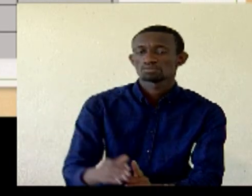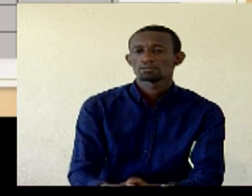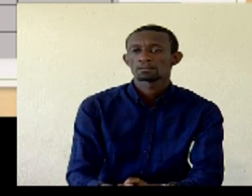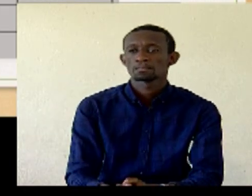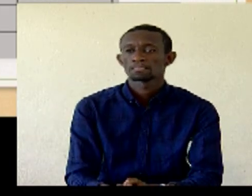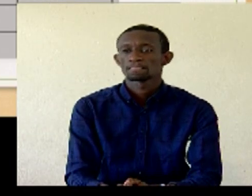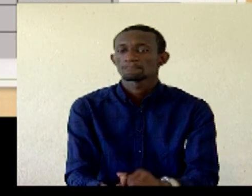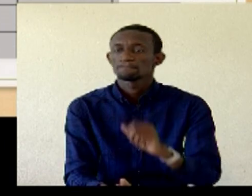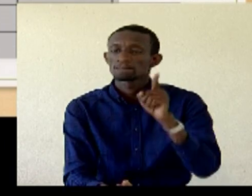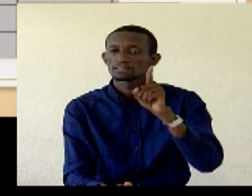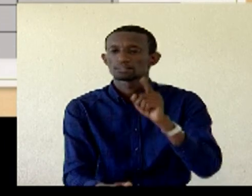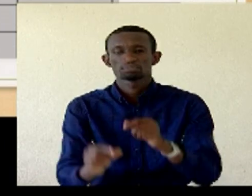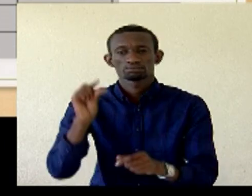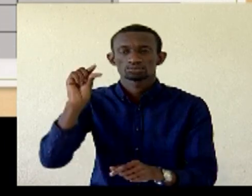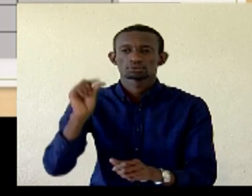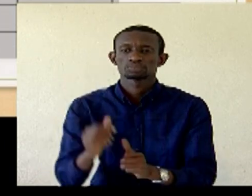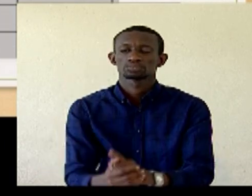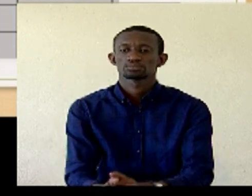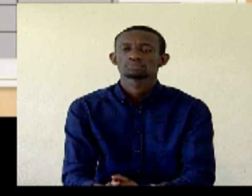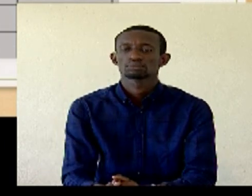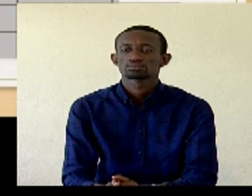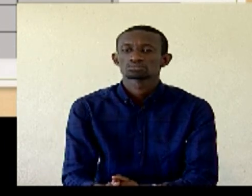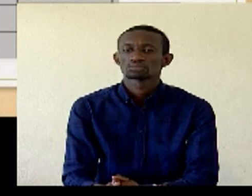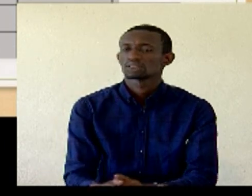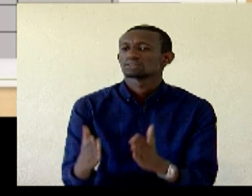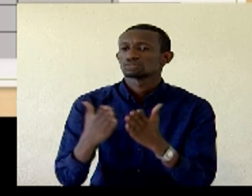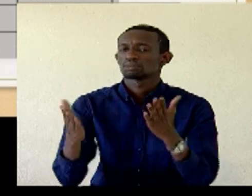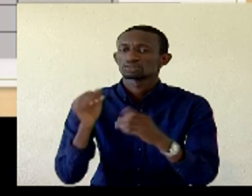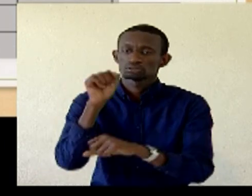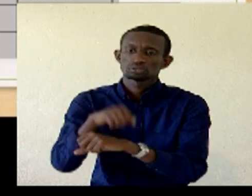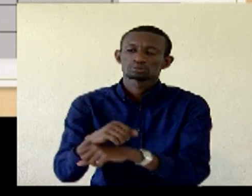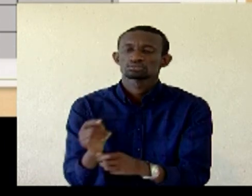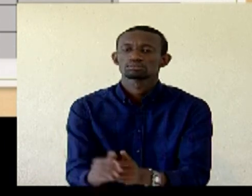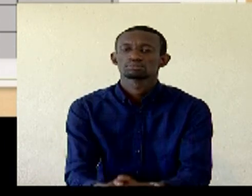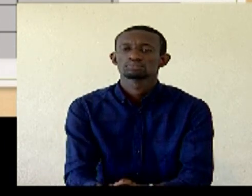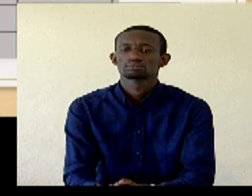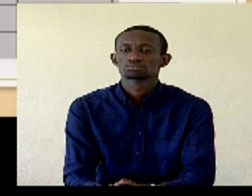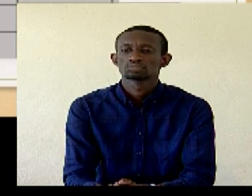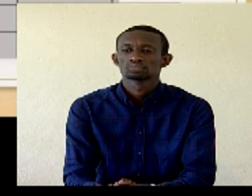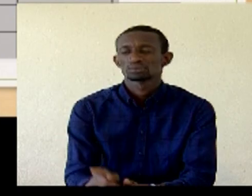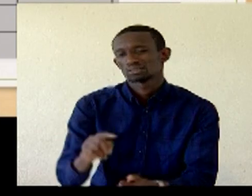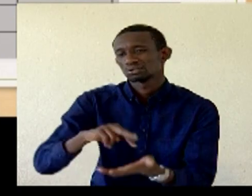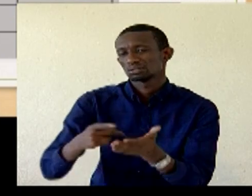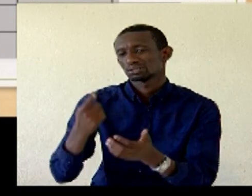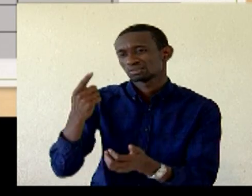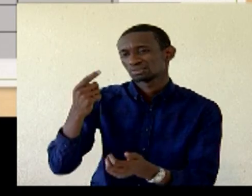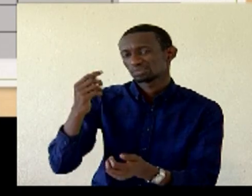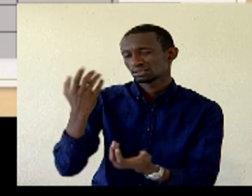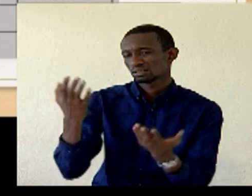one is smaller. This is bigger than this. So this one, that means this one is stronger than this